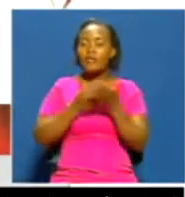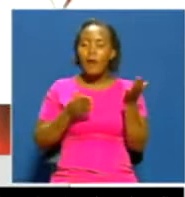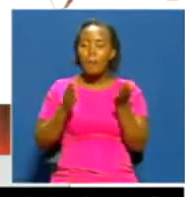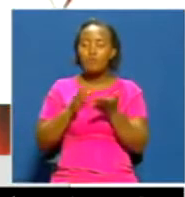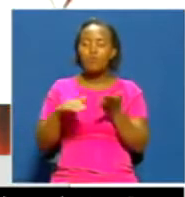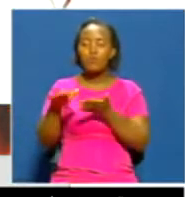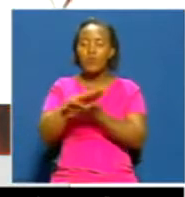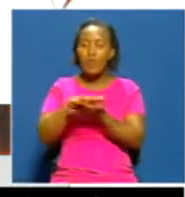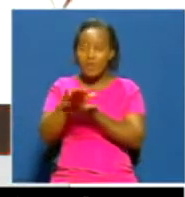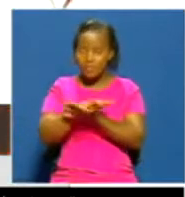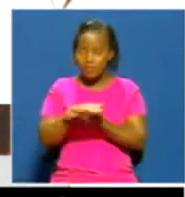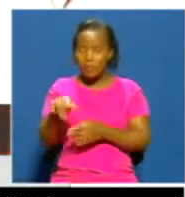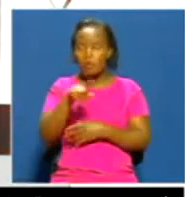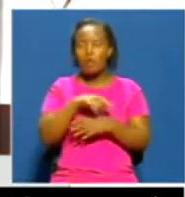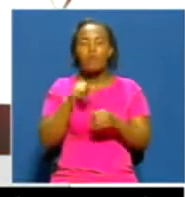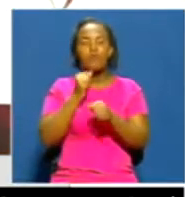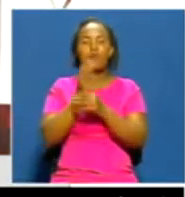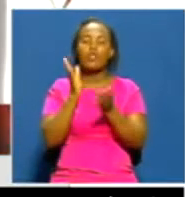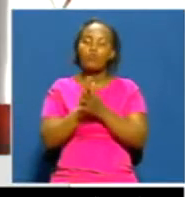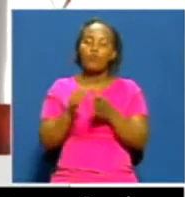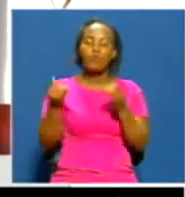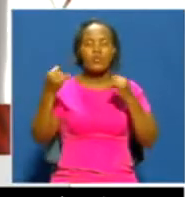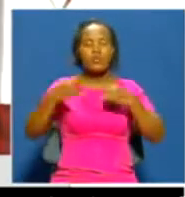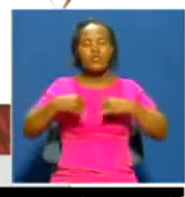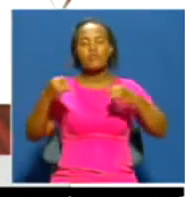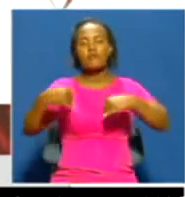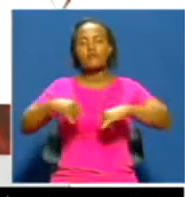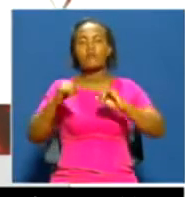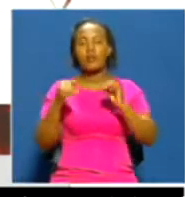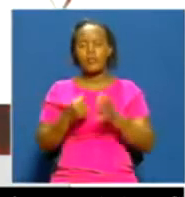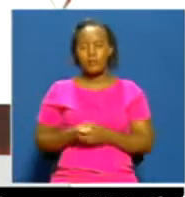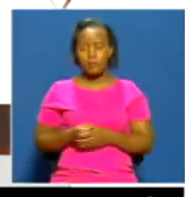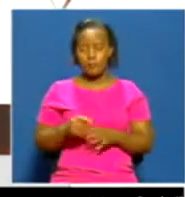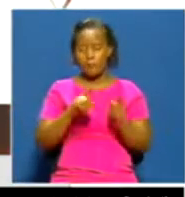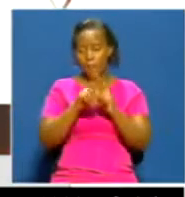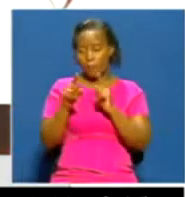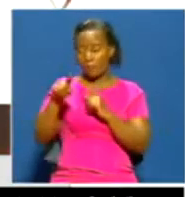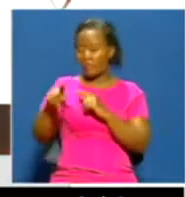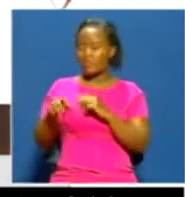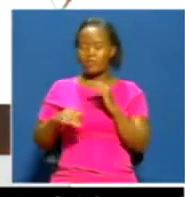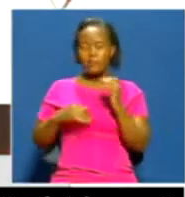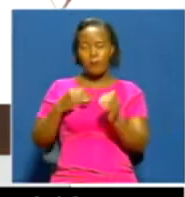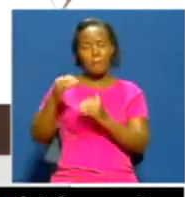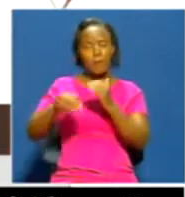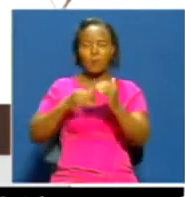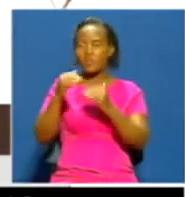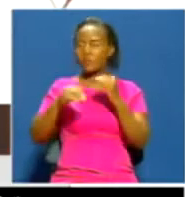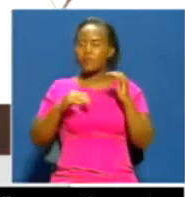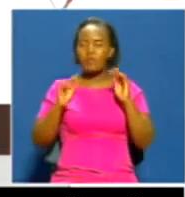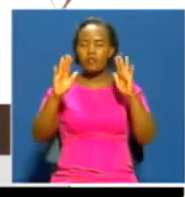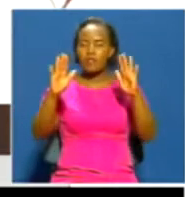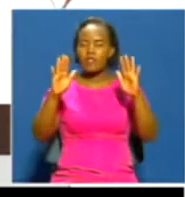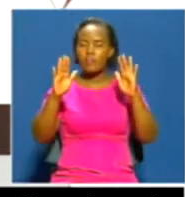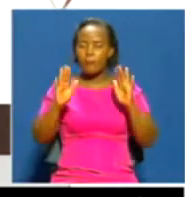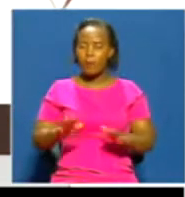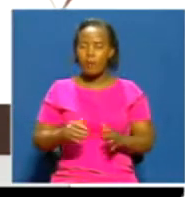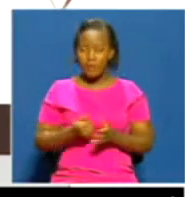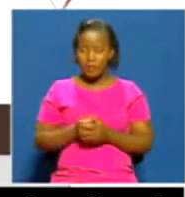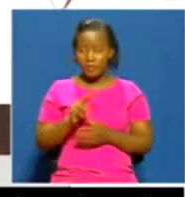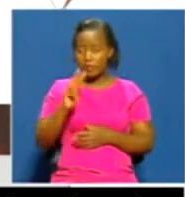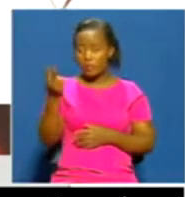So we want to make sure we implement that very, very strongly. So accreditation course is going to be very, very instrumental. Secondly, in terms of our